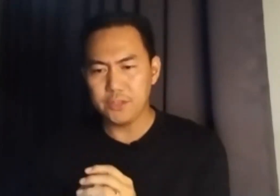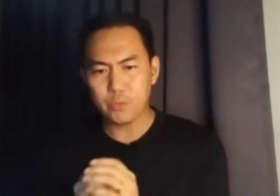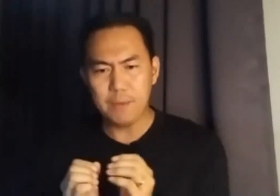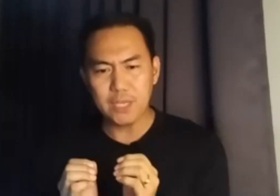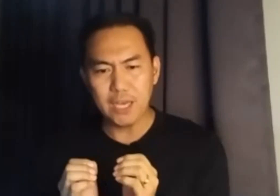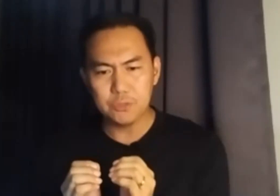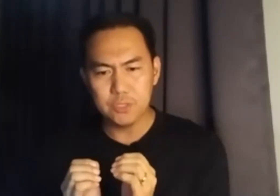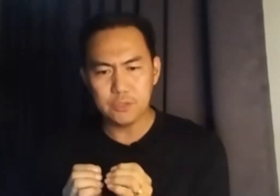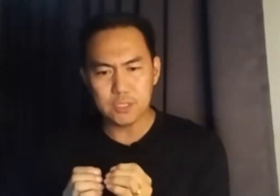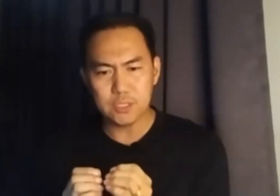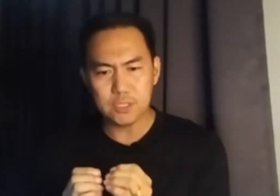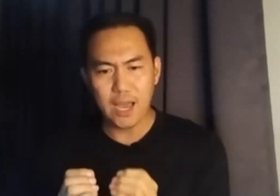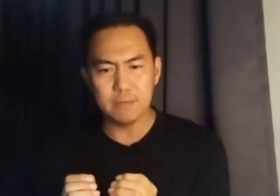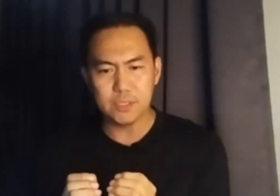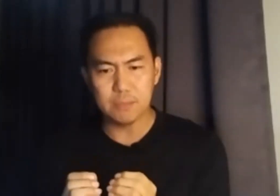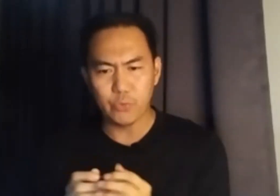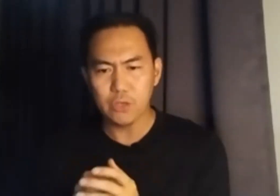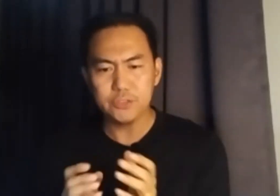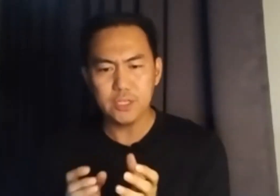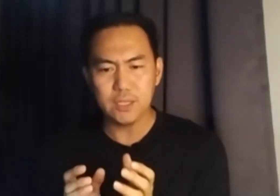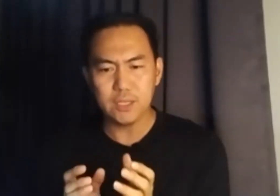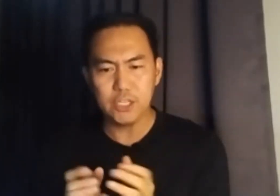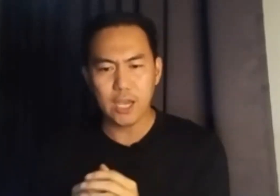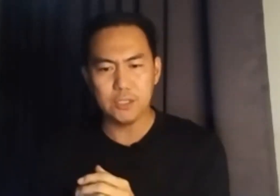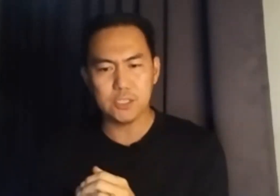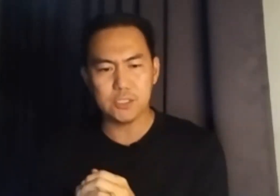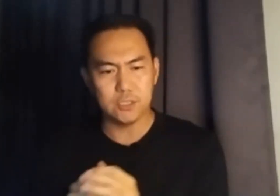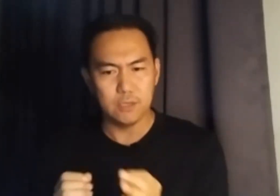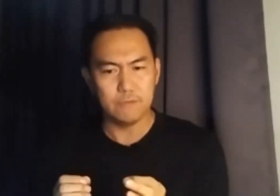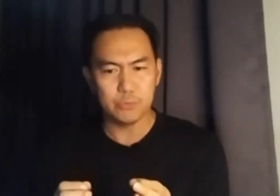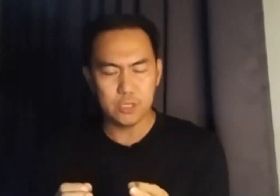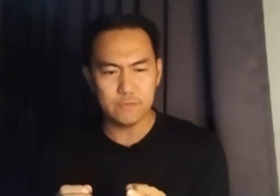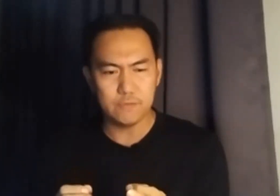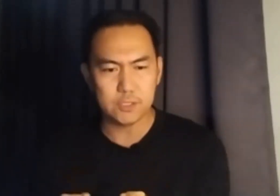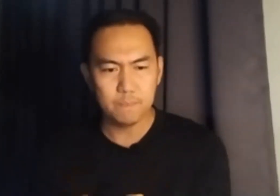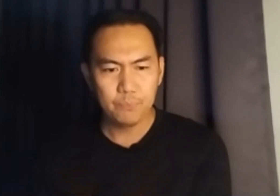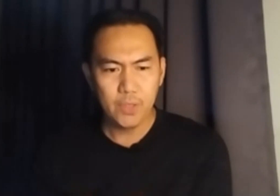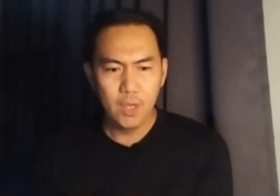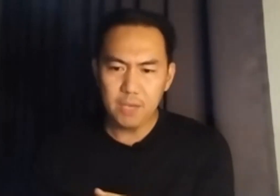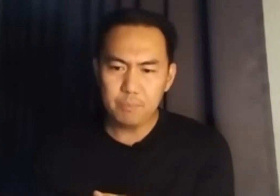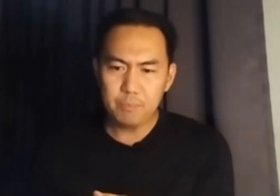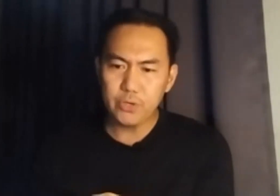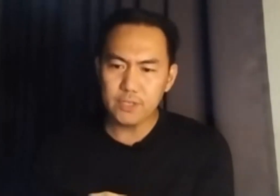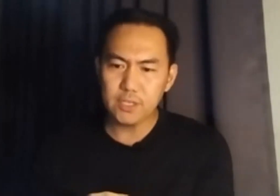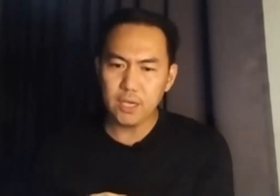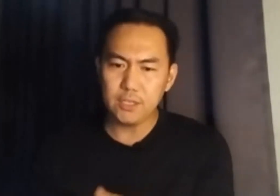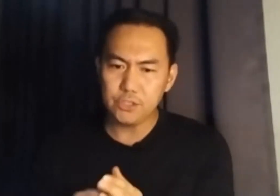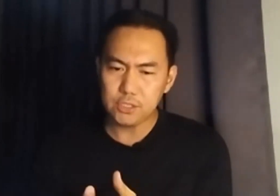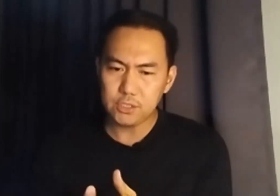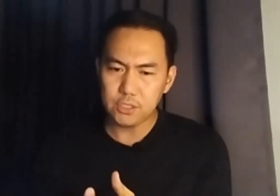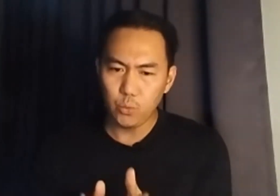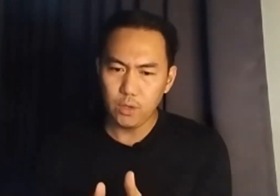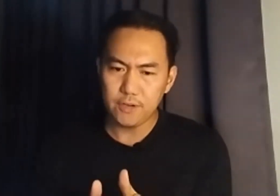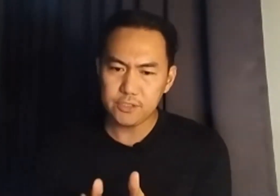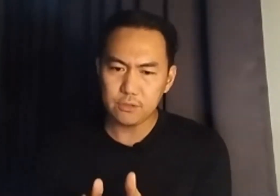that the crime tide continues its dynamism, resulting in the many challenges in the delivery of services. My paper investigated the